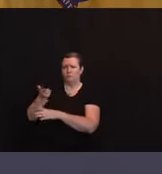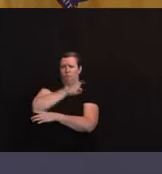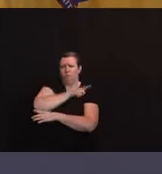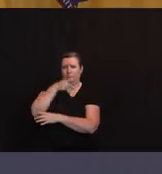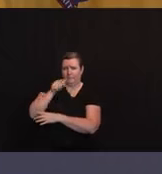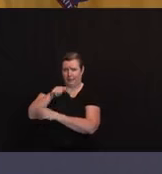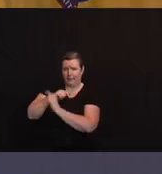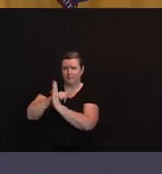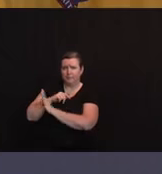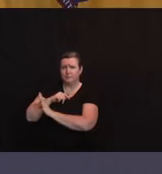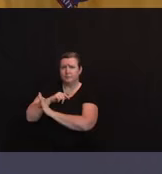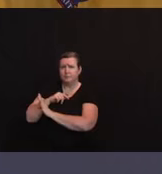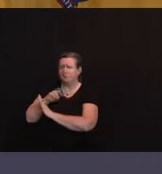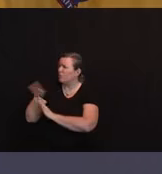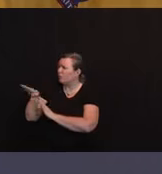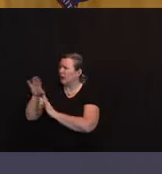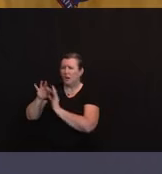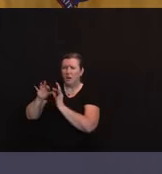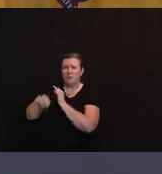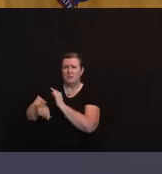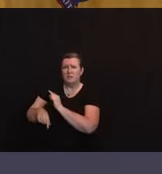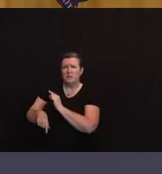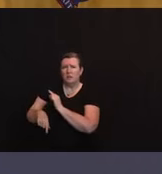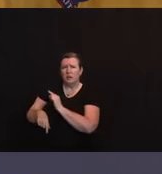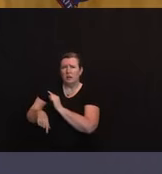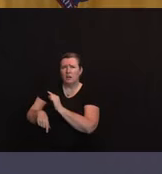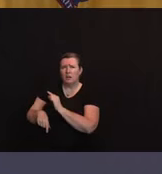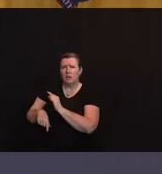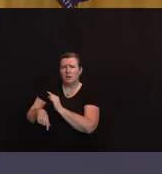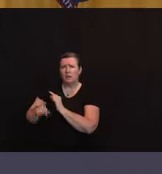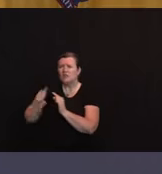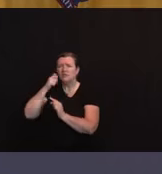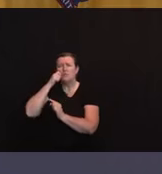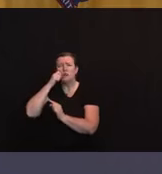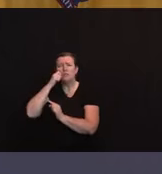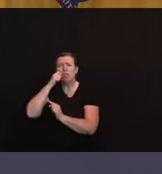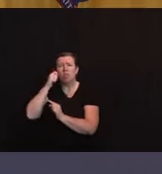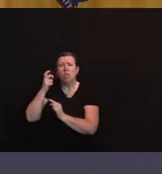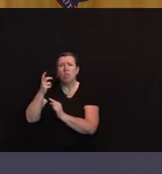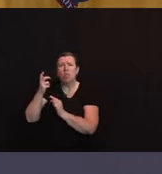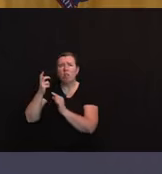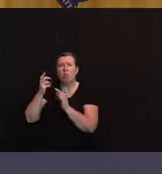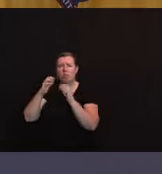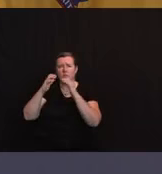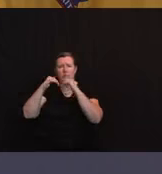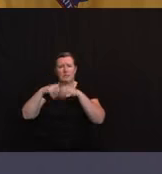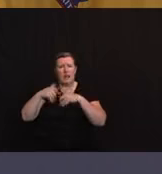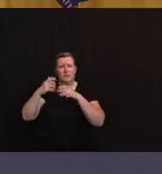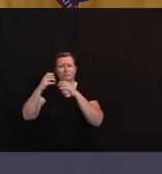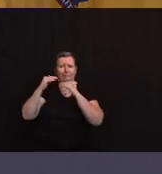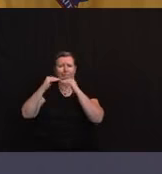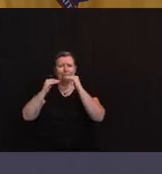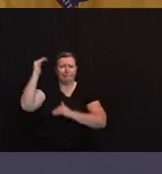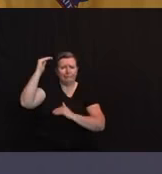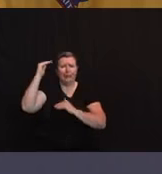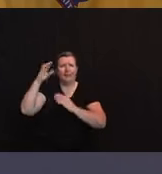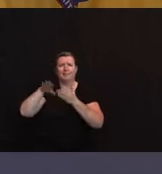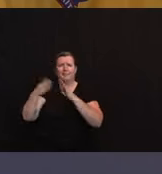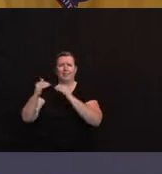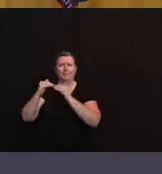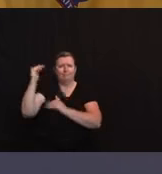Number one, the racial disparities, whether it's on fatalities or the inflammatory